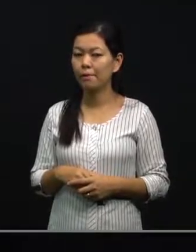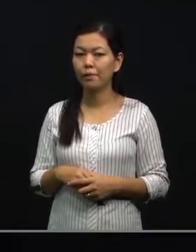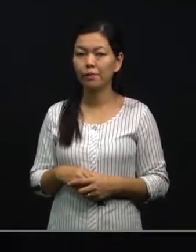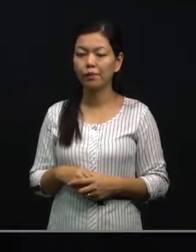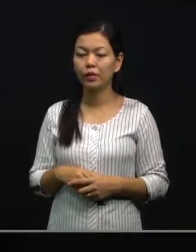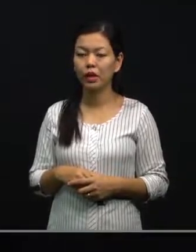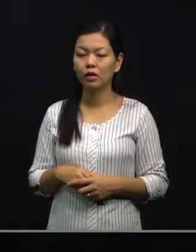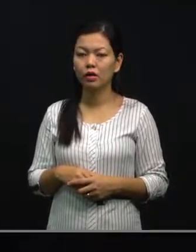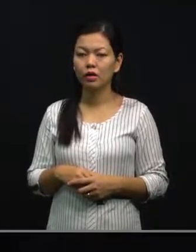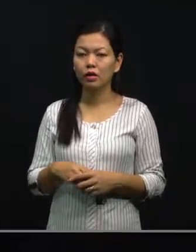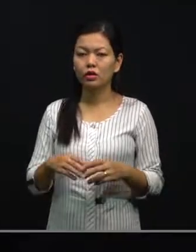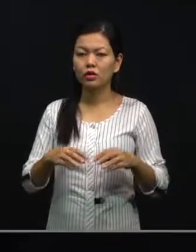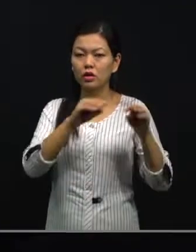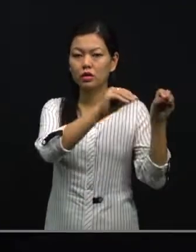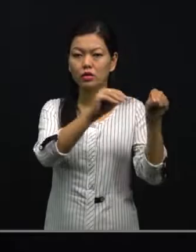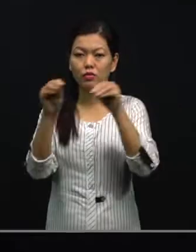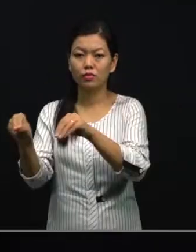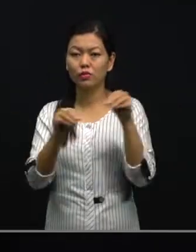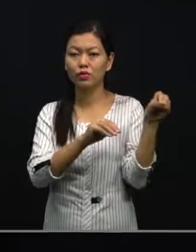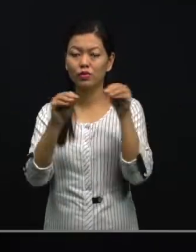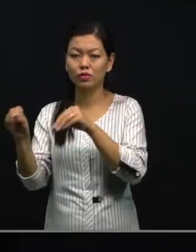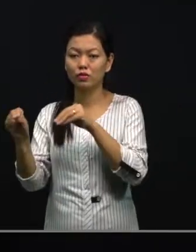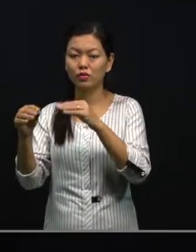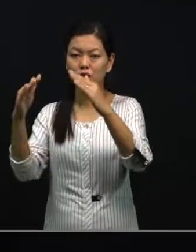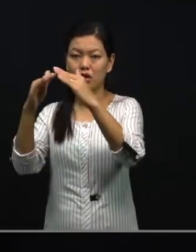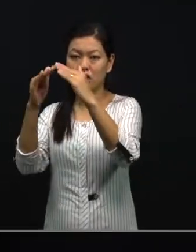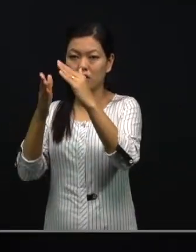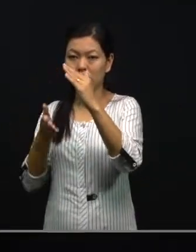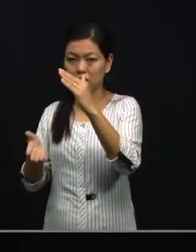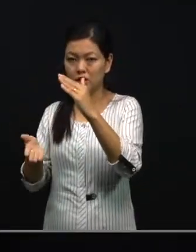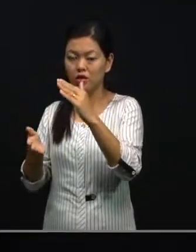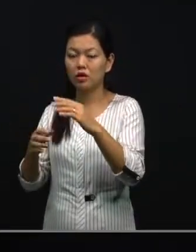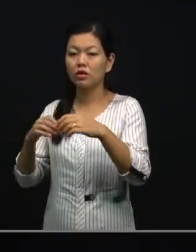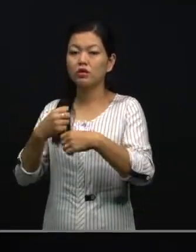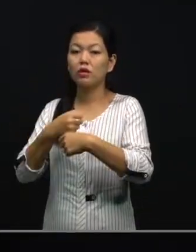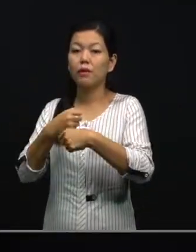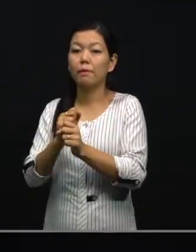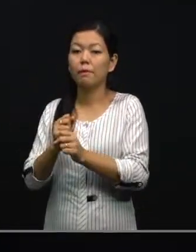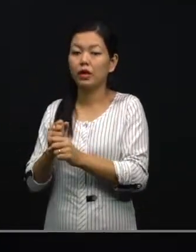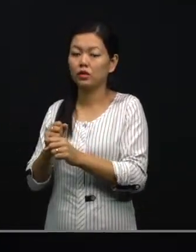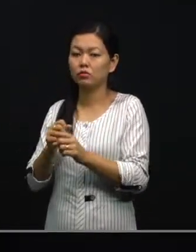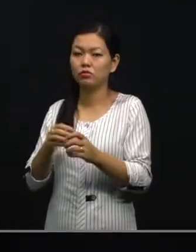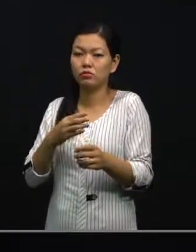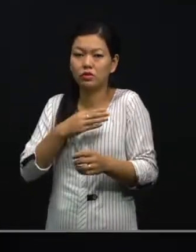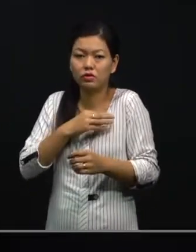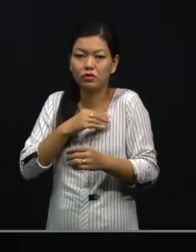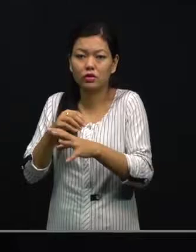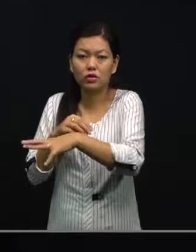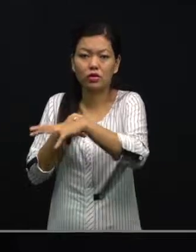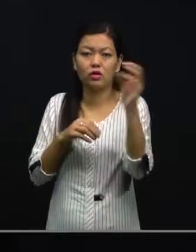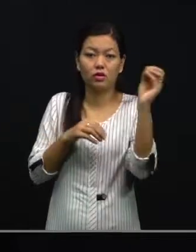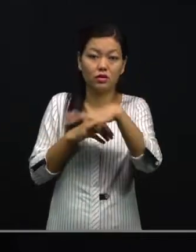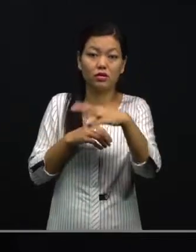Madame de Tromelec, reconciliation with the church. You know, he terrorized this madam so that later on she was too scared and